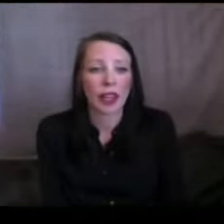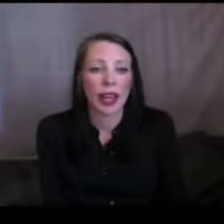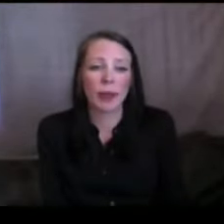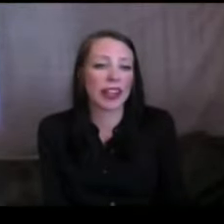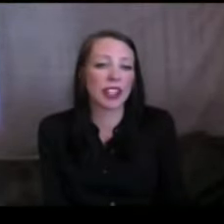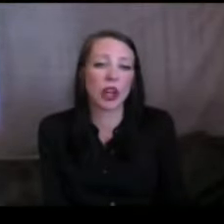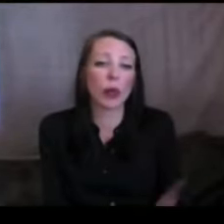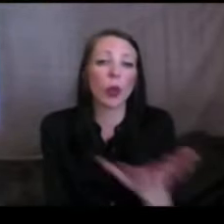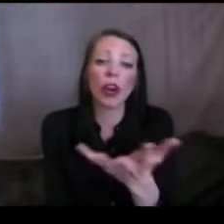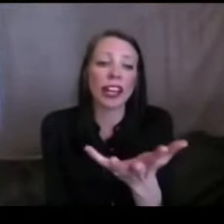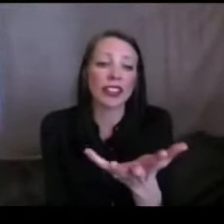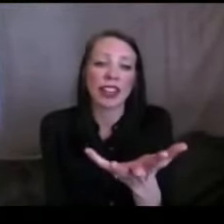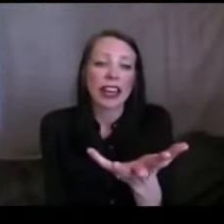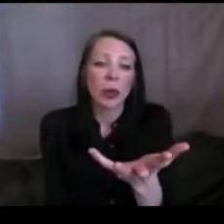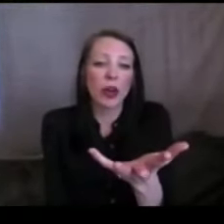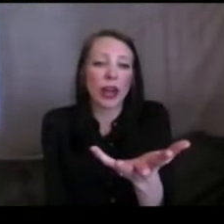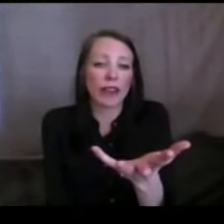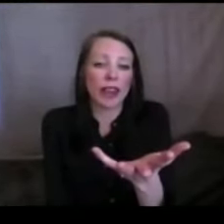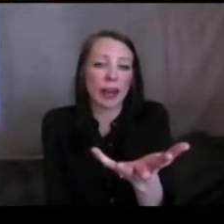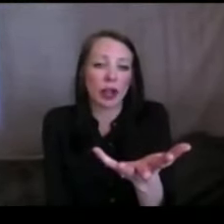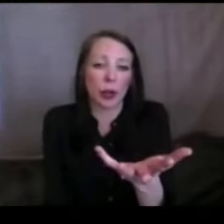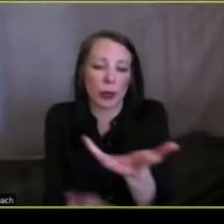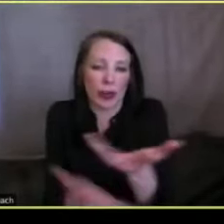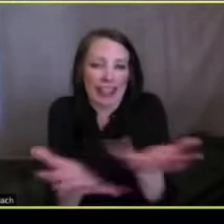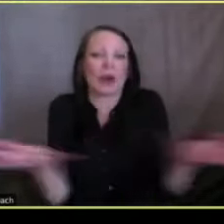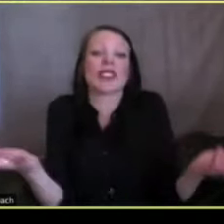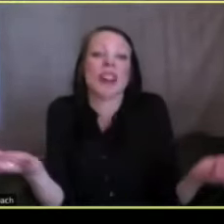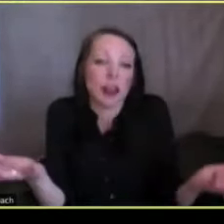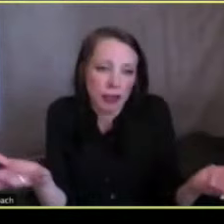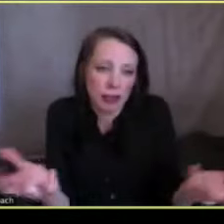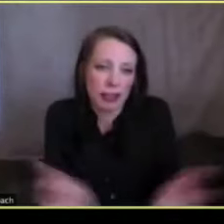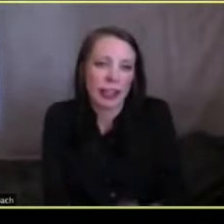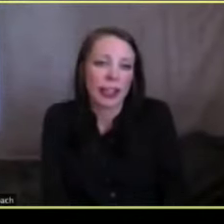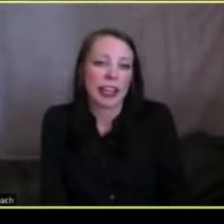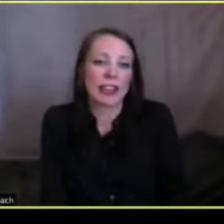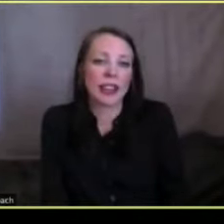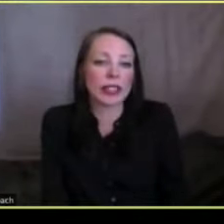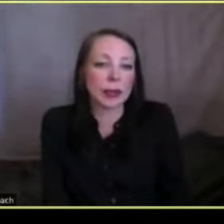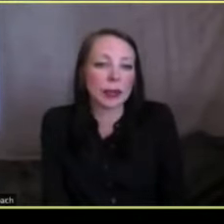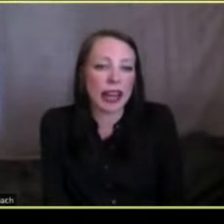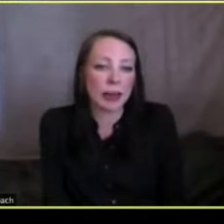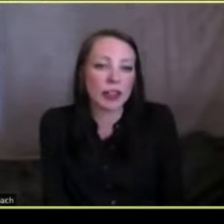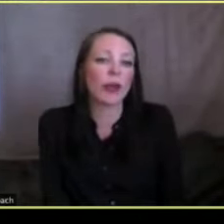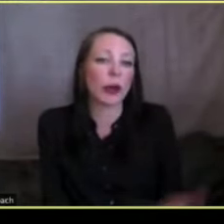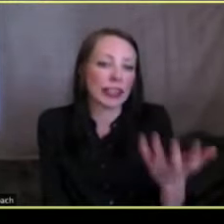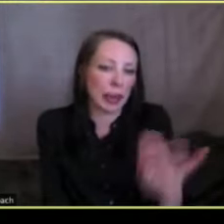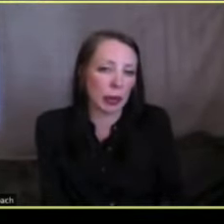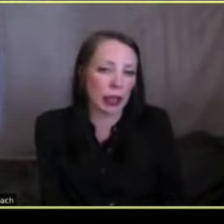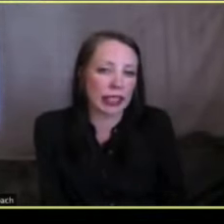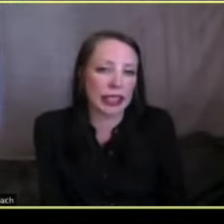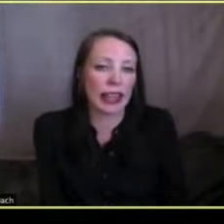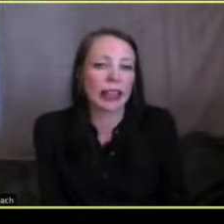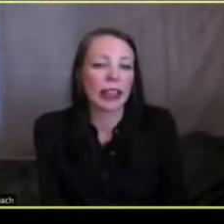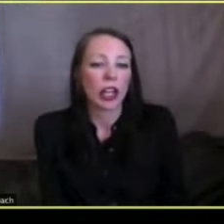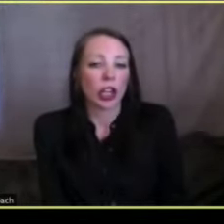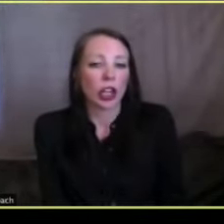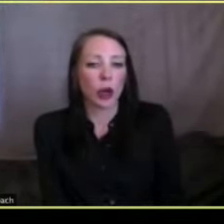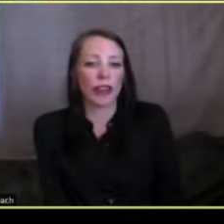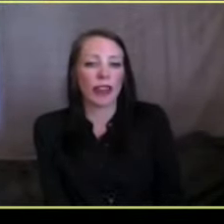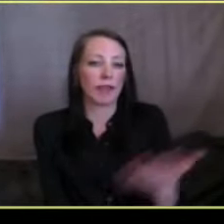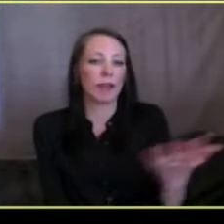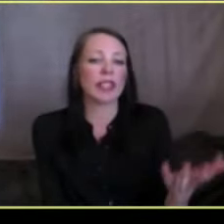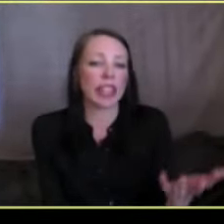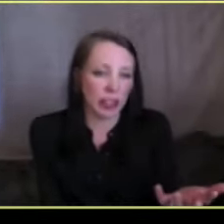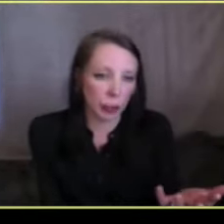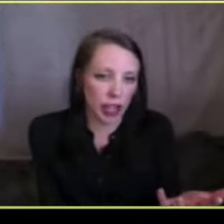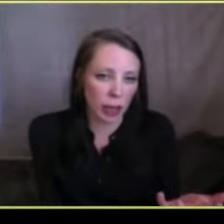Steve, you mentioned when you go to work, it's just, we don't have time, you know, right? That's like we're stuck. And so sometimes, so for example, let's say, you know, we've